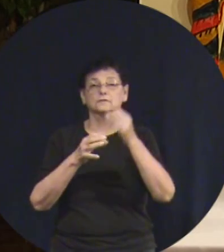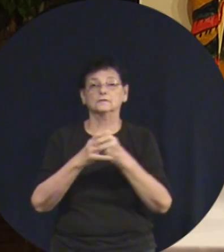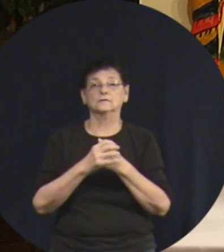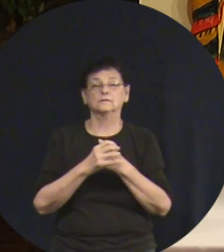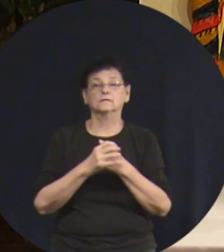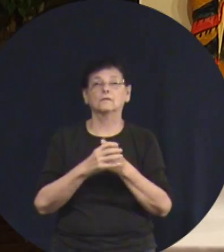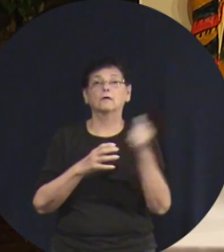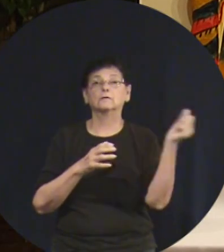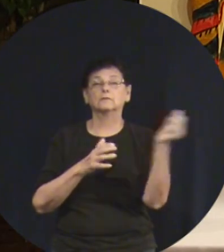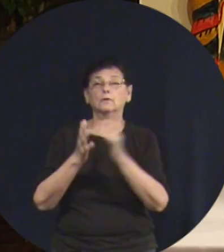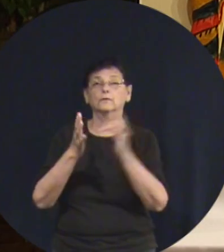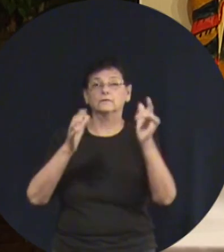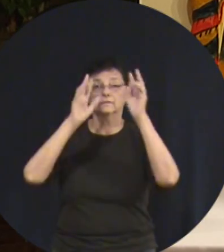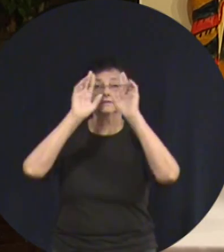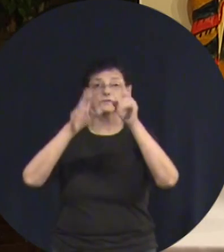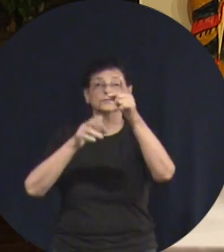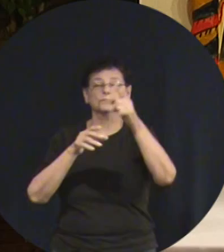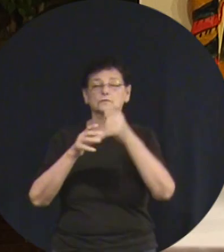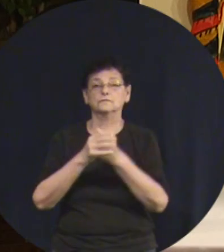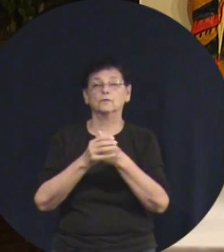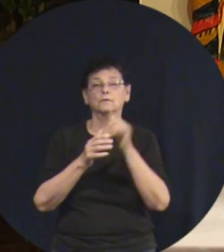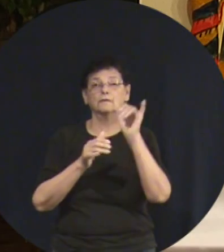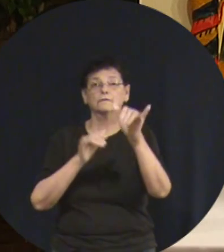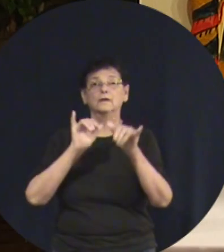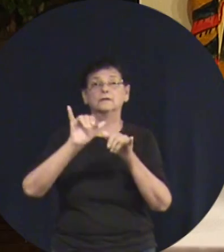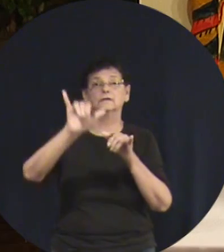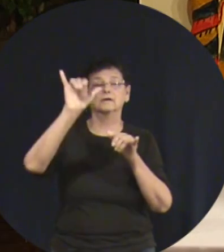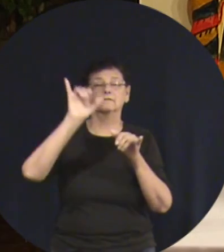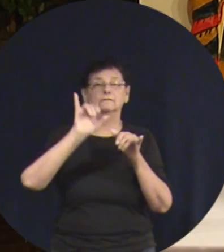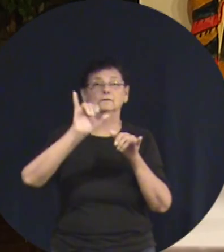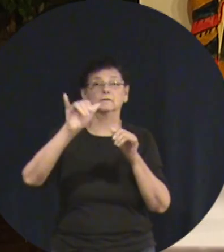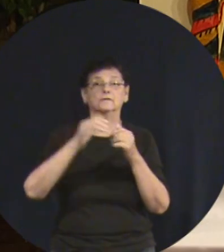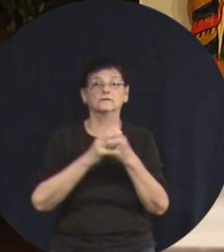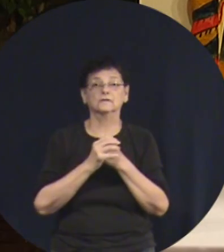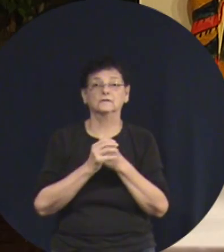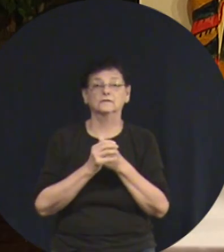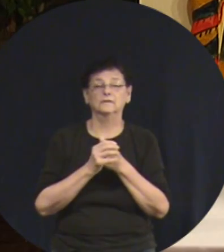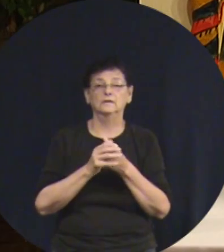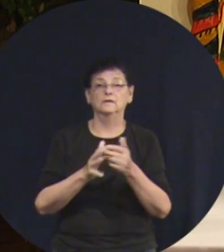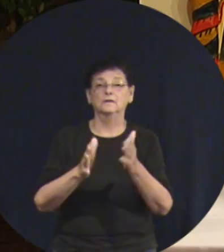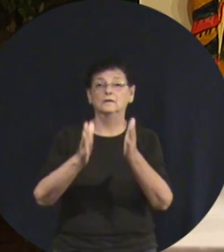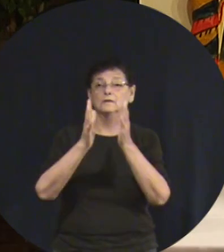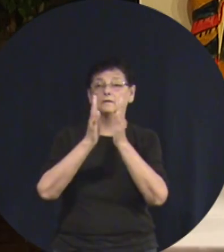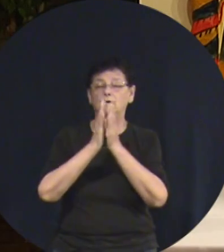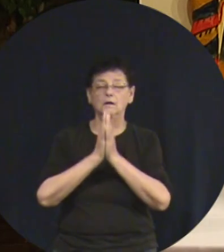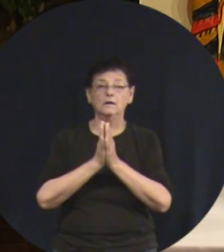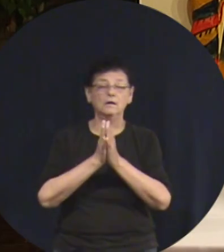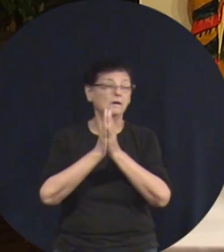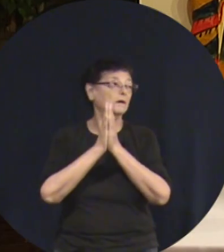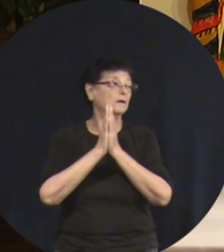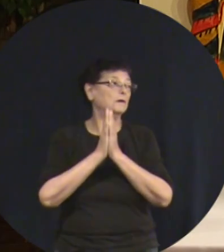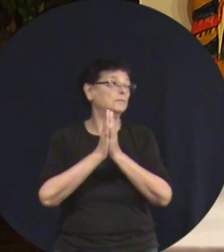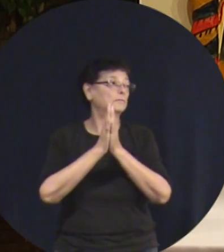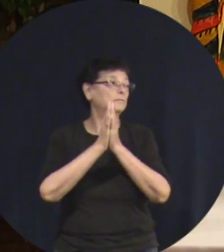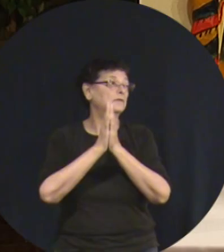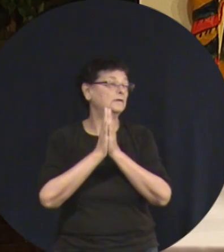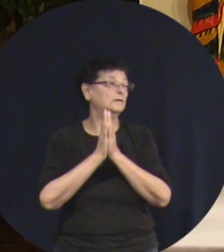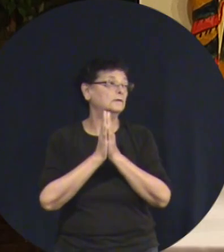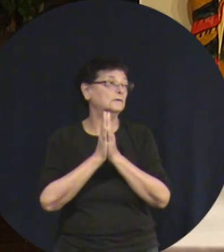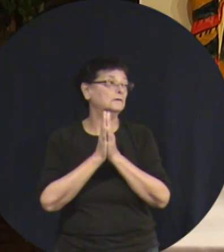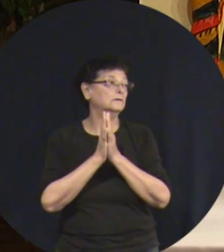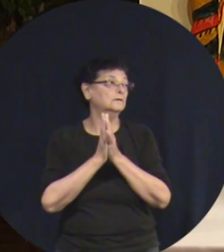clergy, and the entire people you have gained for your own. Listen graciously to the prayers of this family whom you have